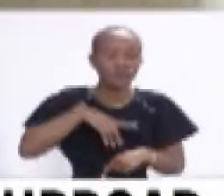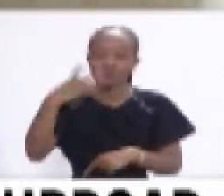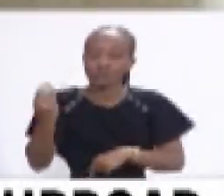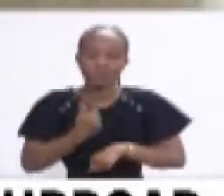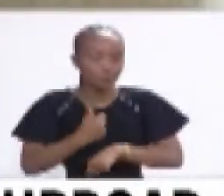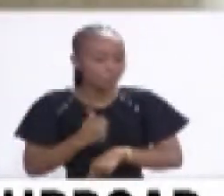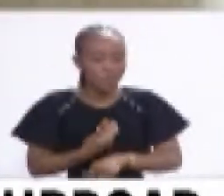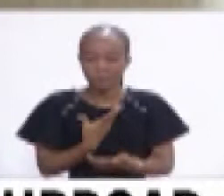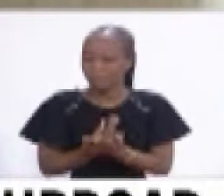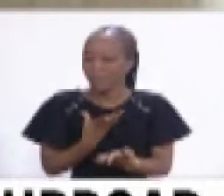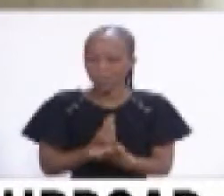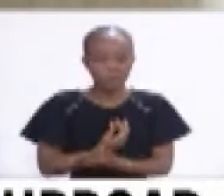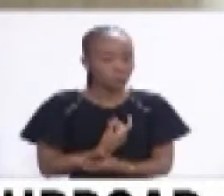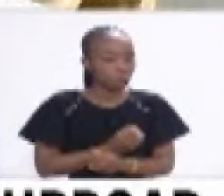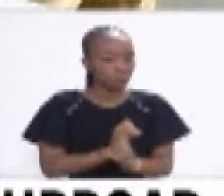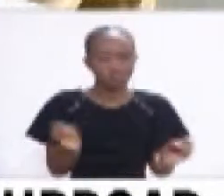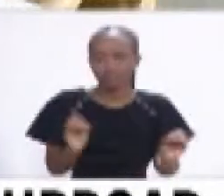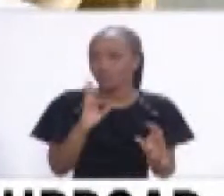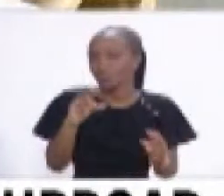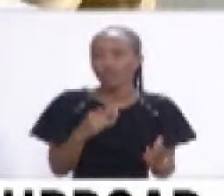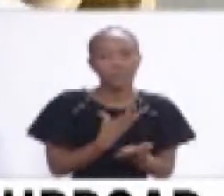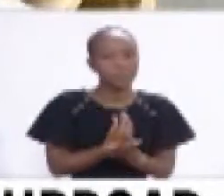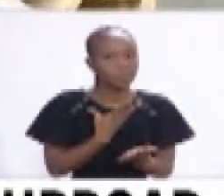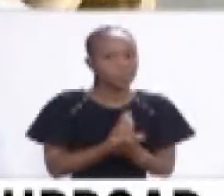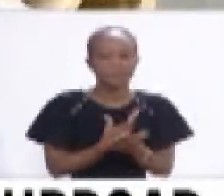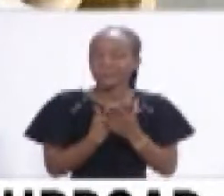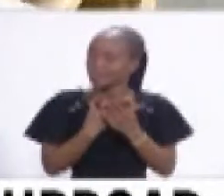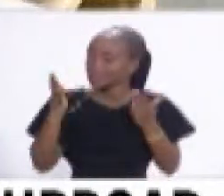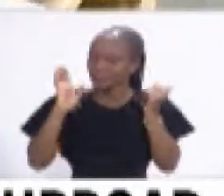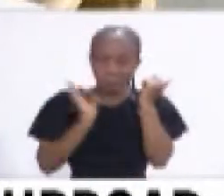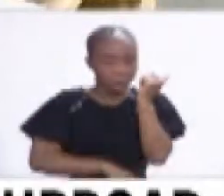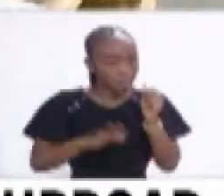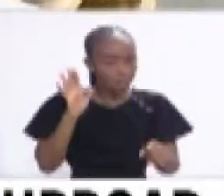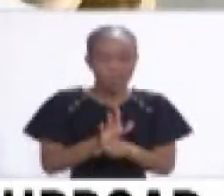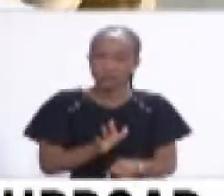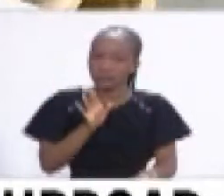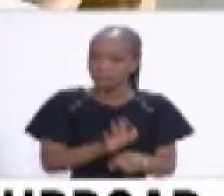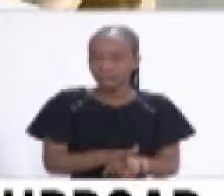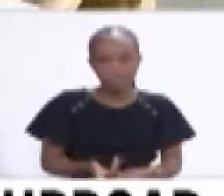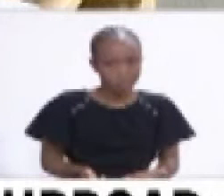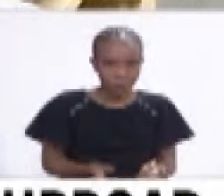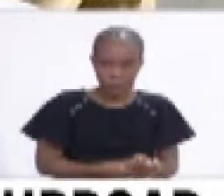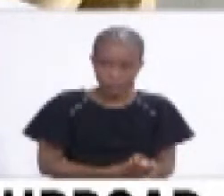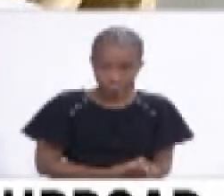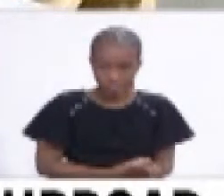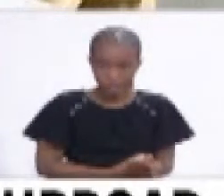they will not get the money. There's no money. Ni jambo bovu sana. Hili